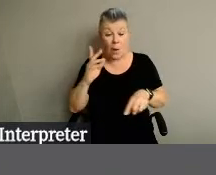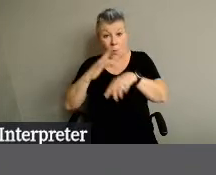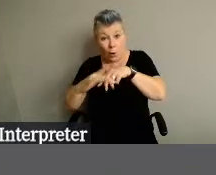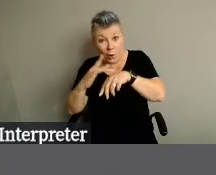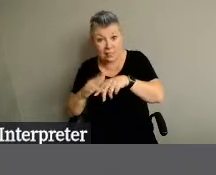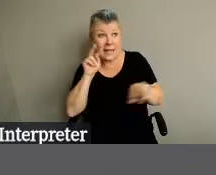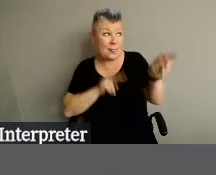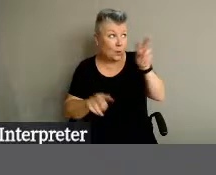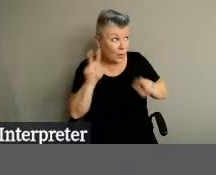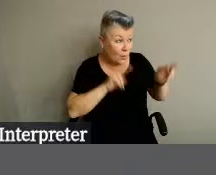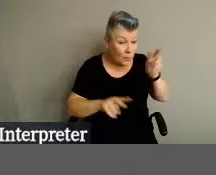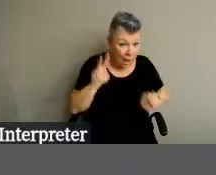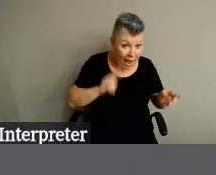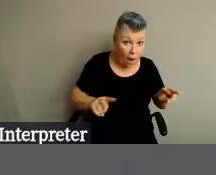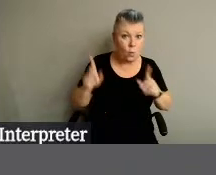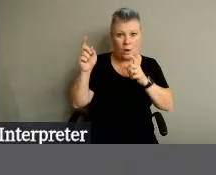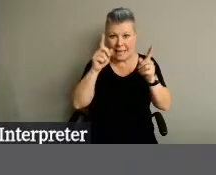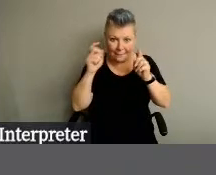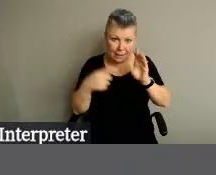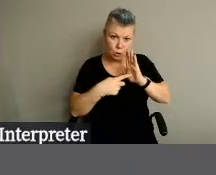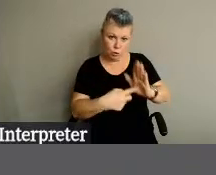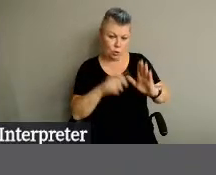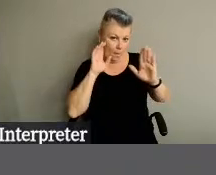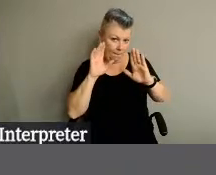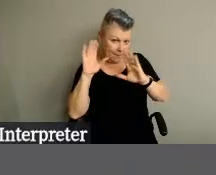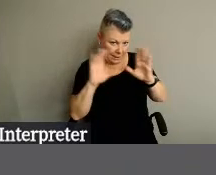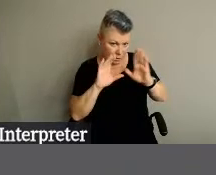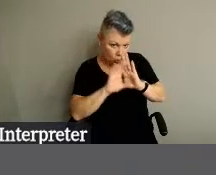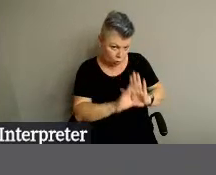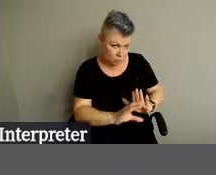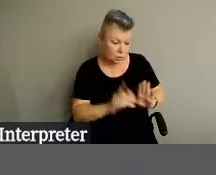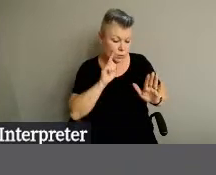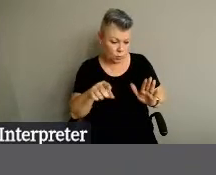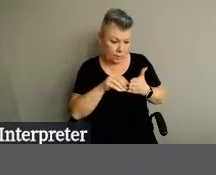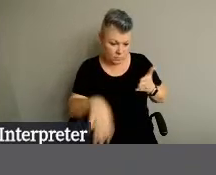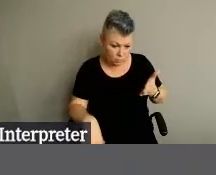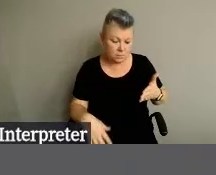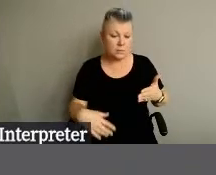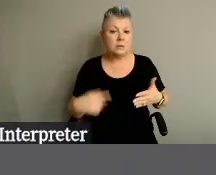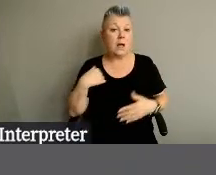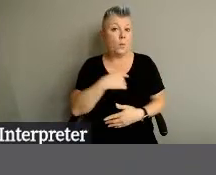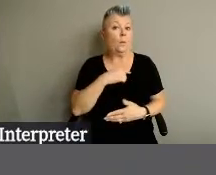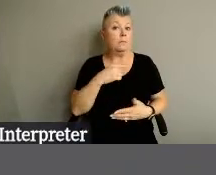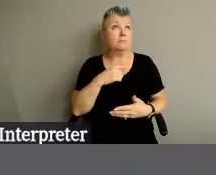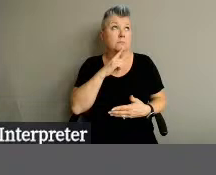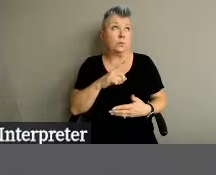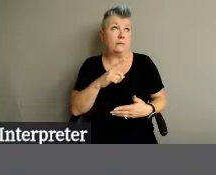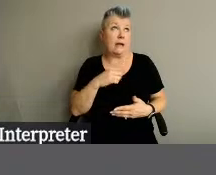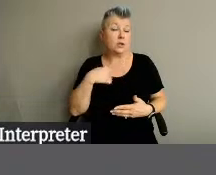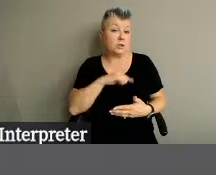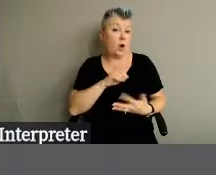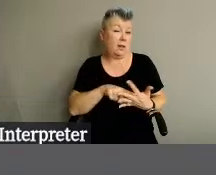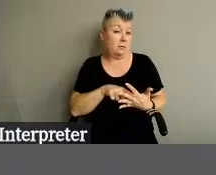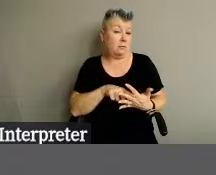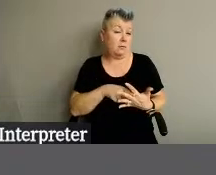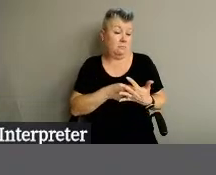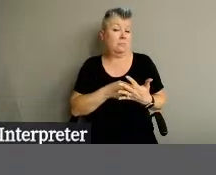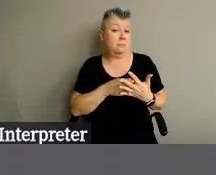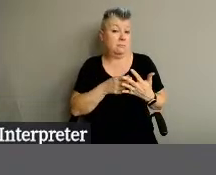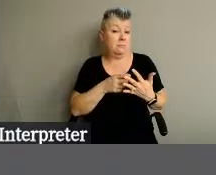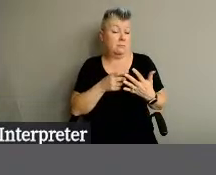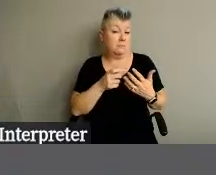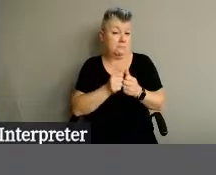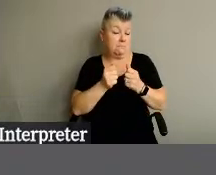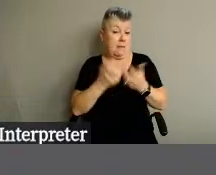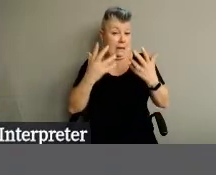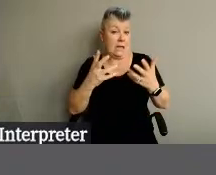there. So we do try and work with our school-age counterparts when we do that. And in fact, we've already started in many of our districts sharing that information of who will